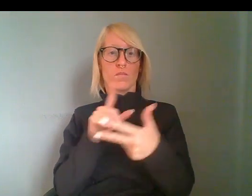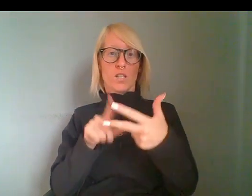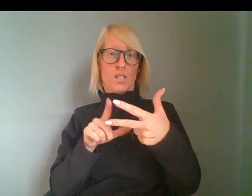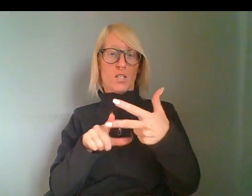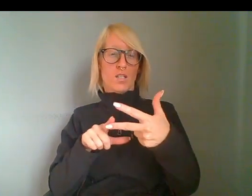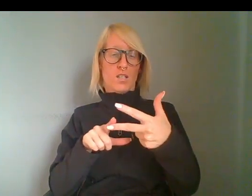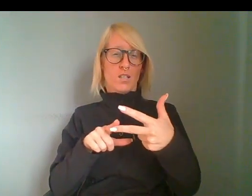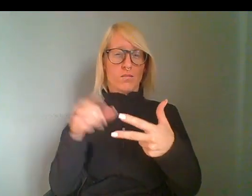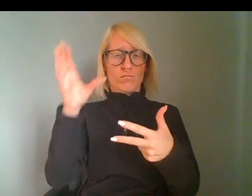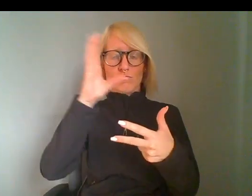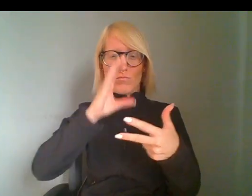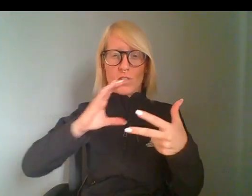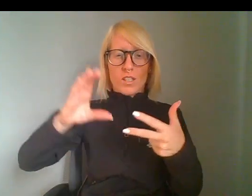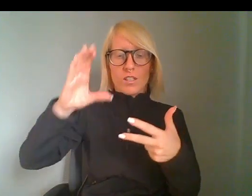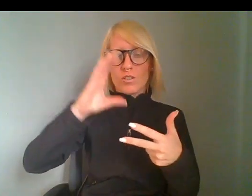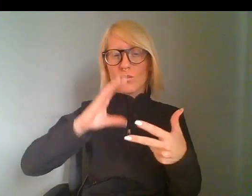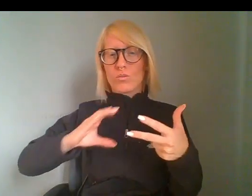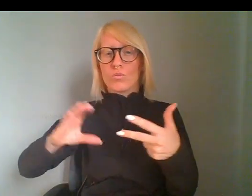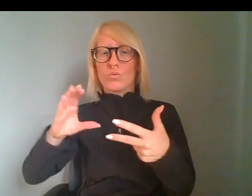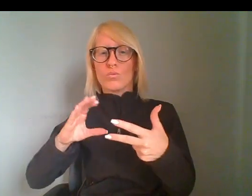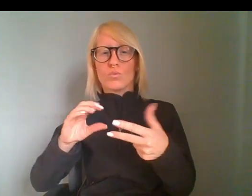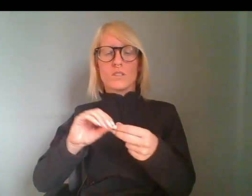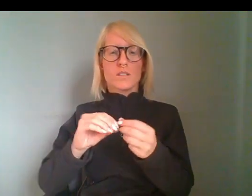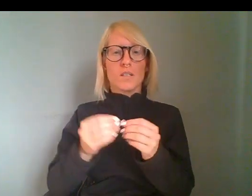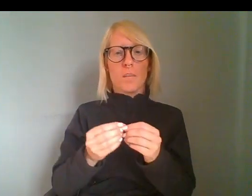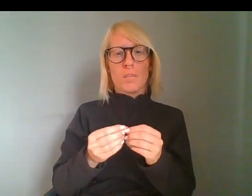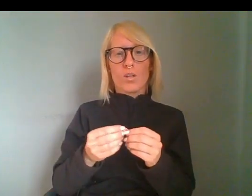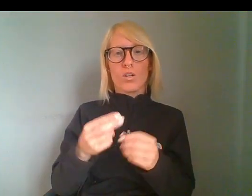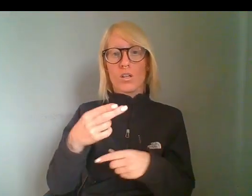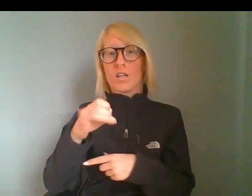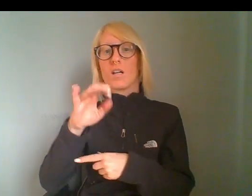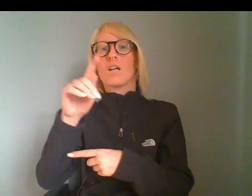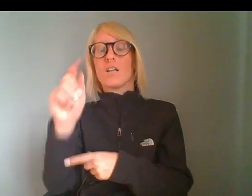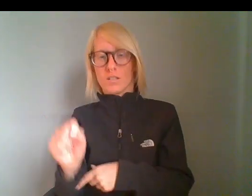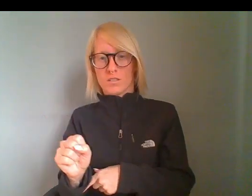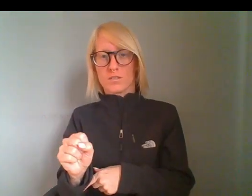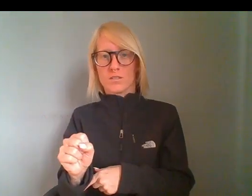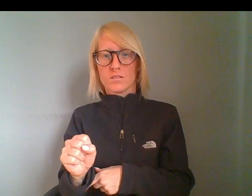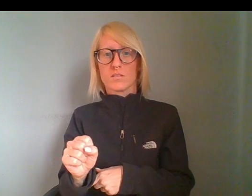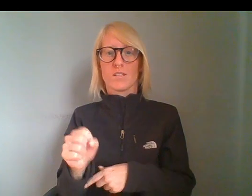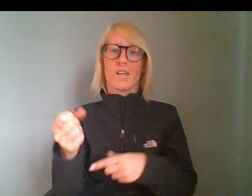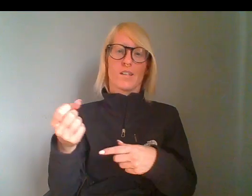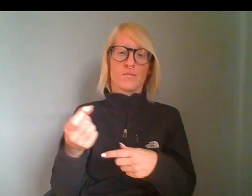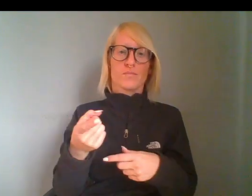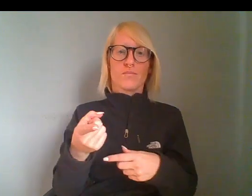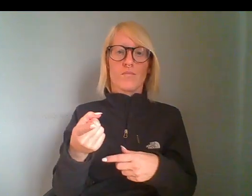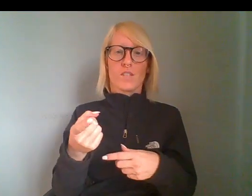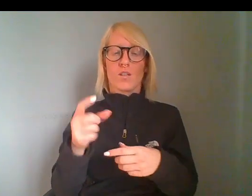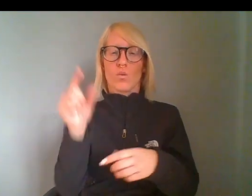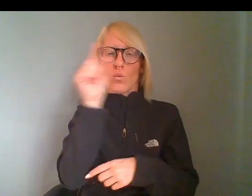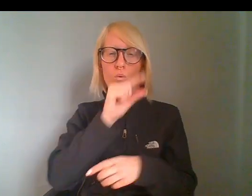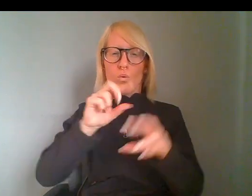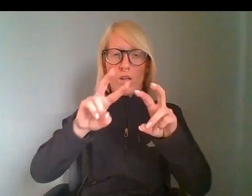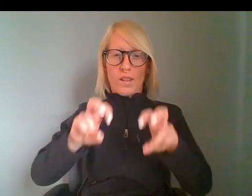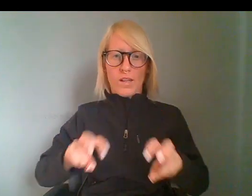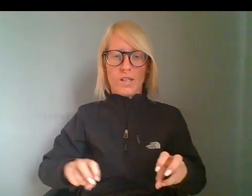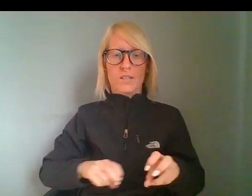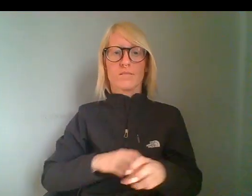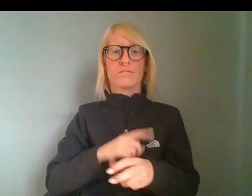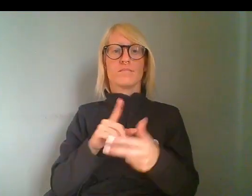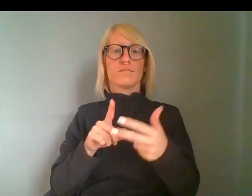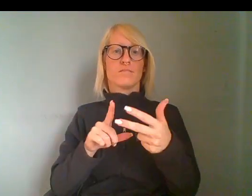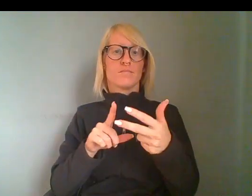and Google Analytics. I could do a whole other talk just on Google Analytics, but that's a way for you to monitor how many people are coming to your